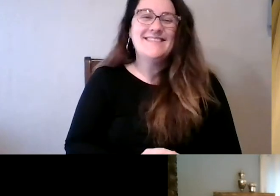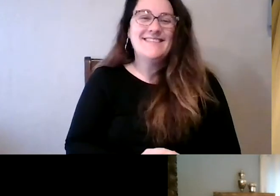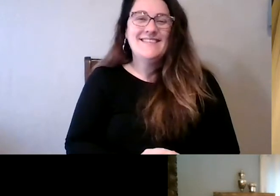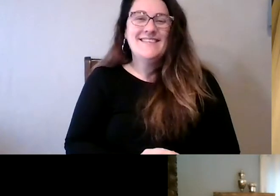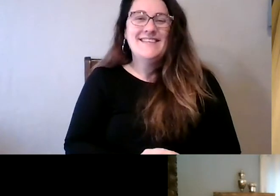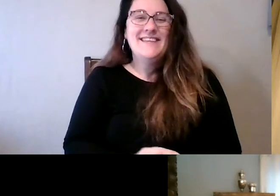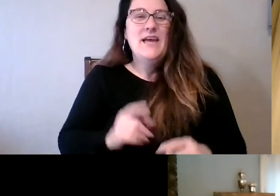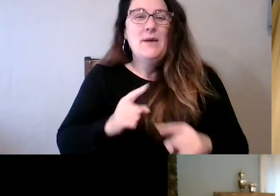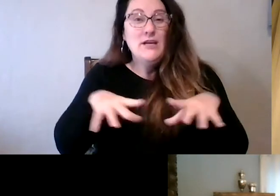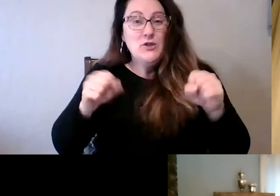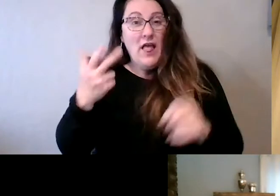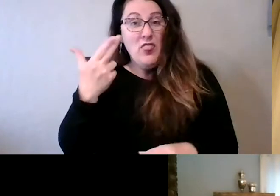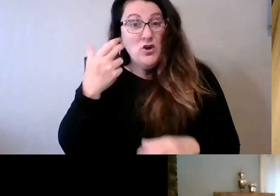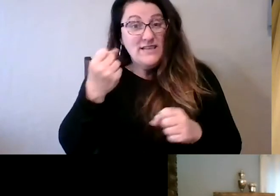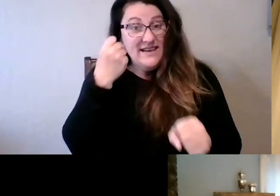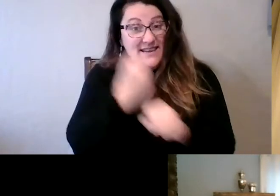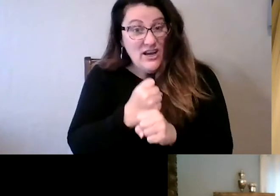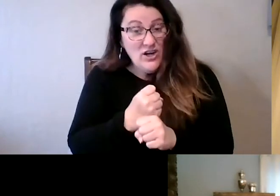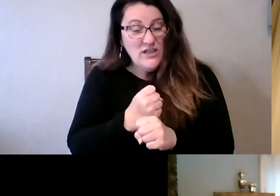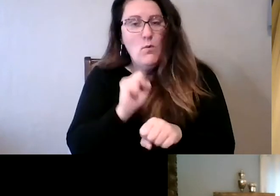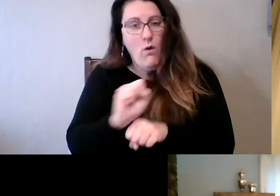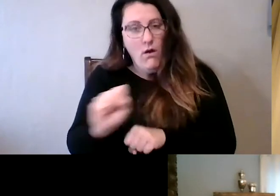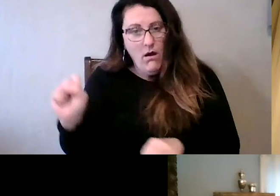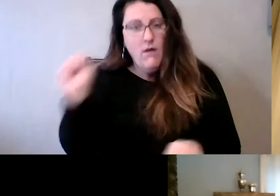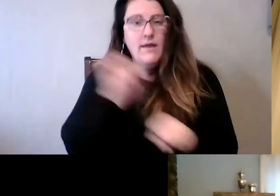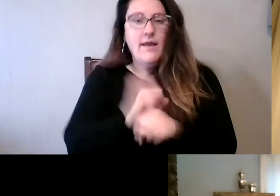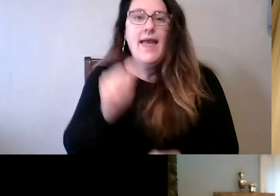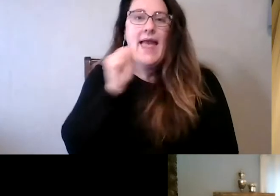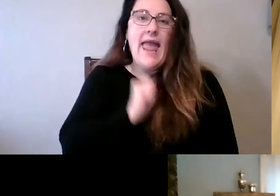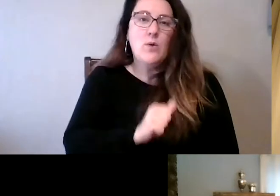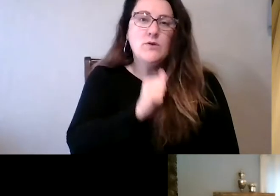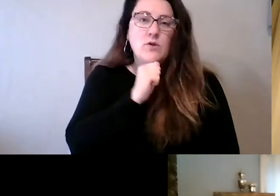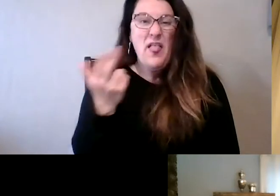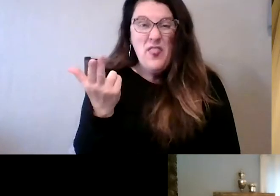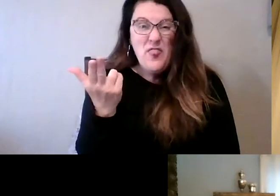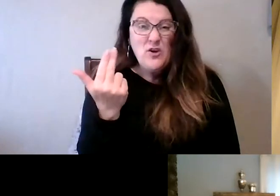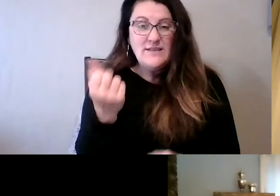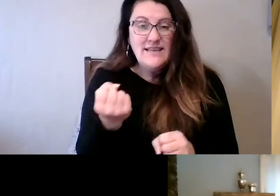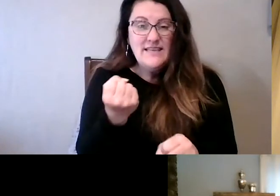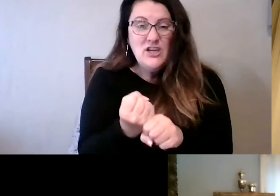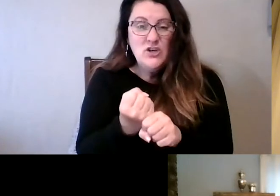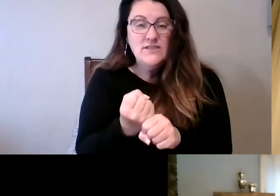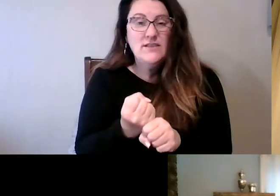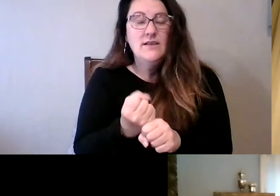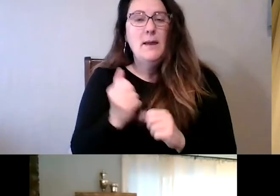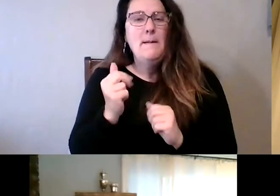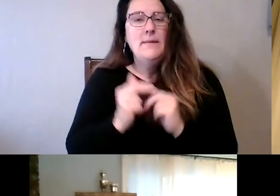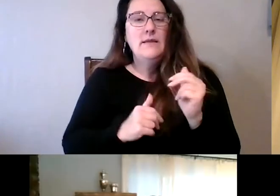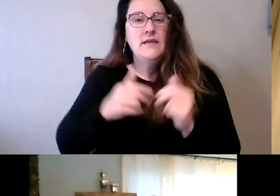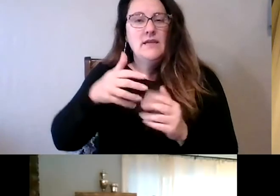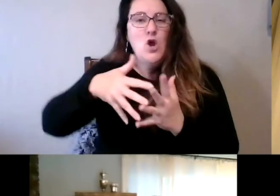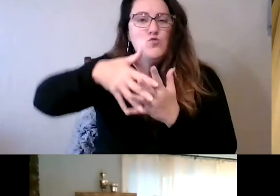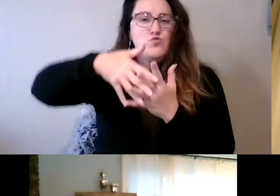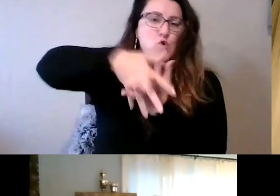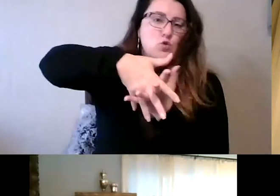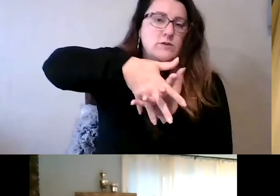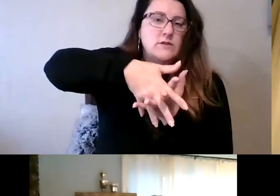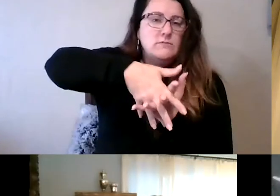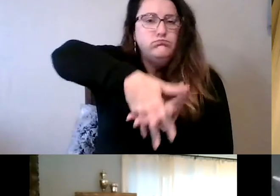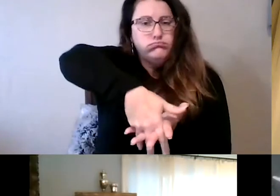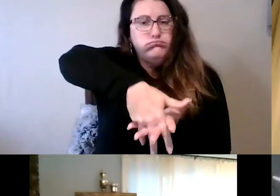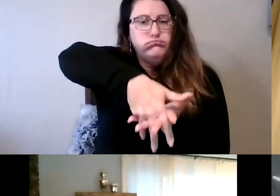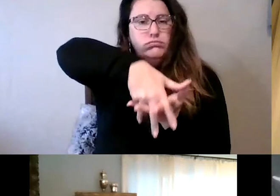know, it took us 13 years. We've been working in Arizona for 13 years, leaving roots, building, you